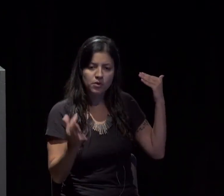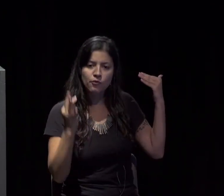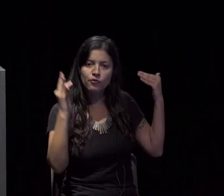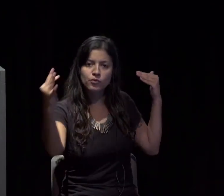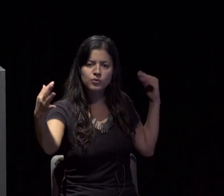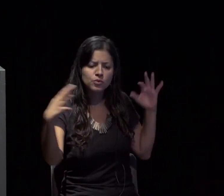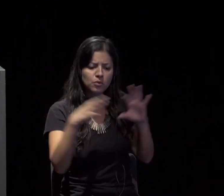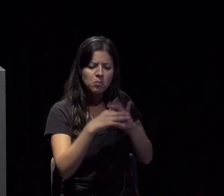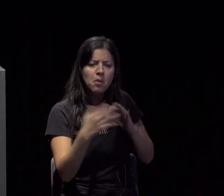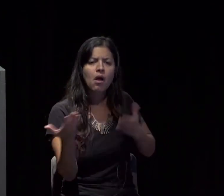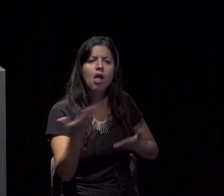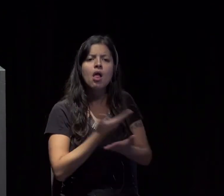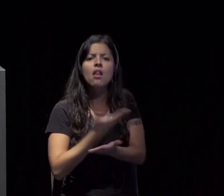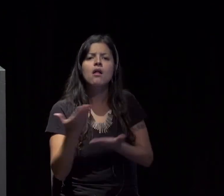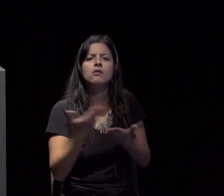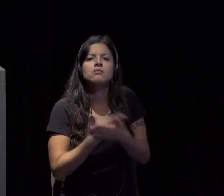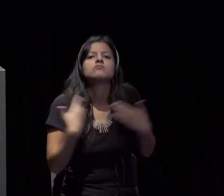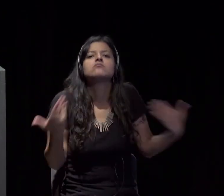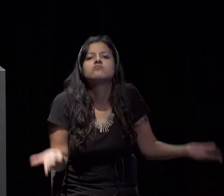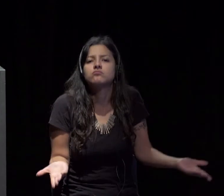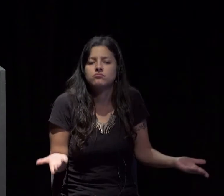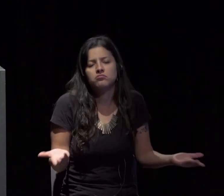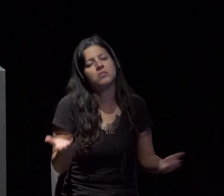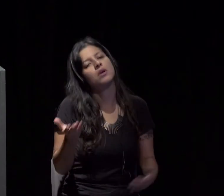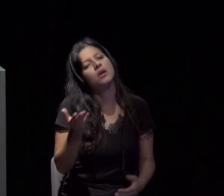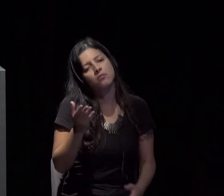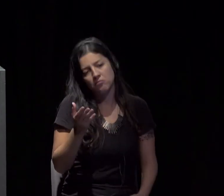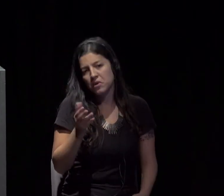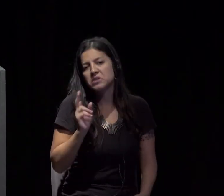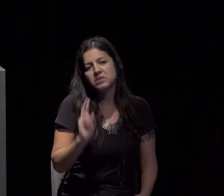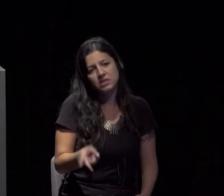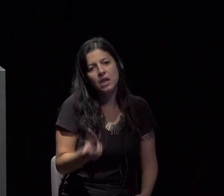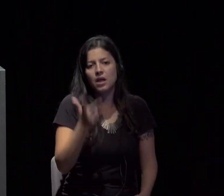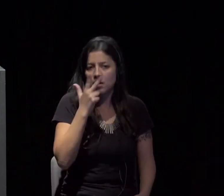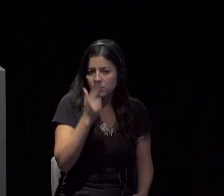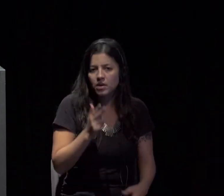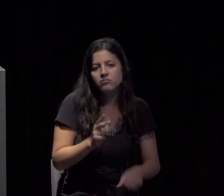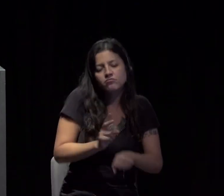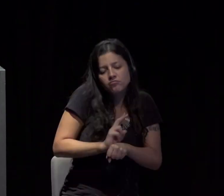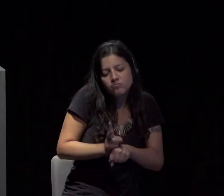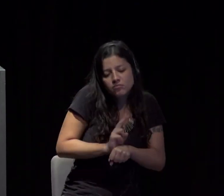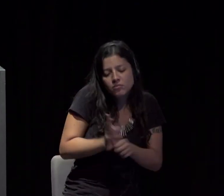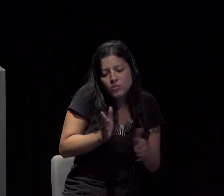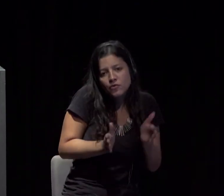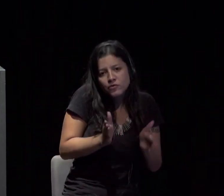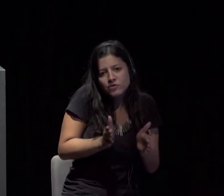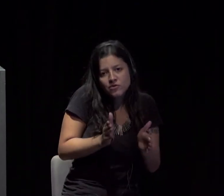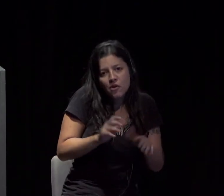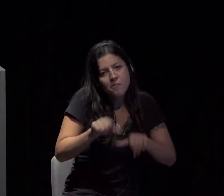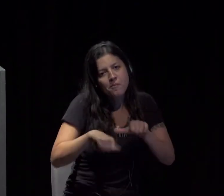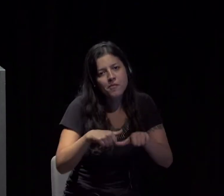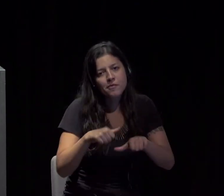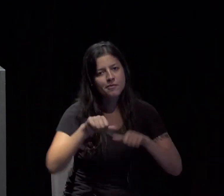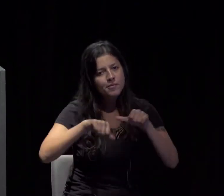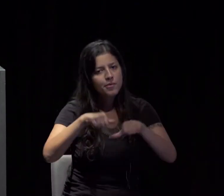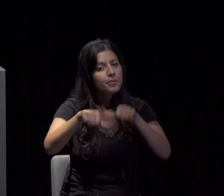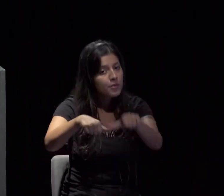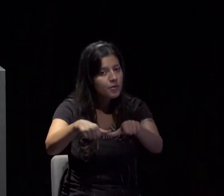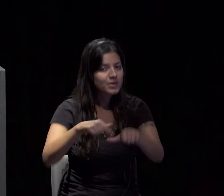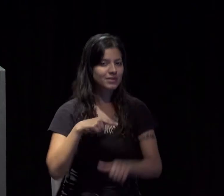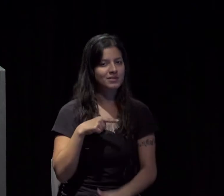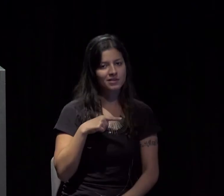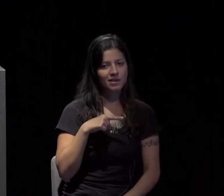always necessarily provisional. As Anatsui noted 20 years ago, This way of imagining the